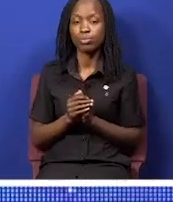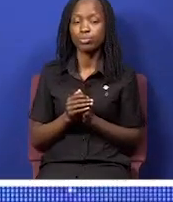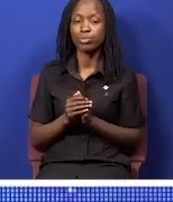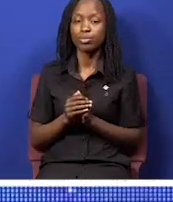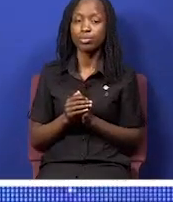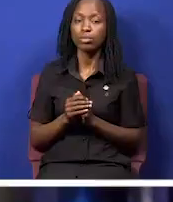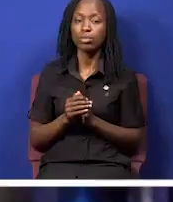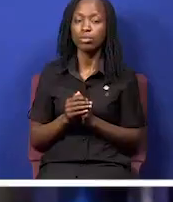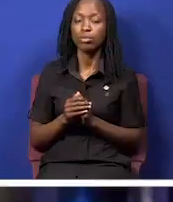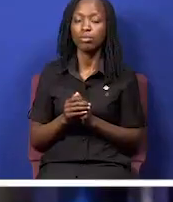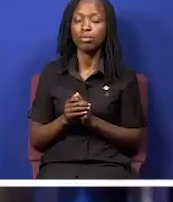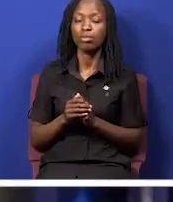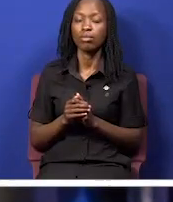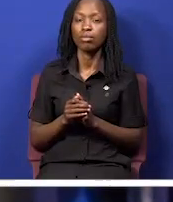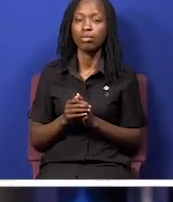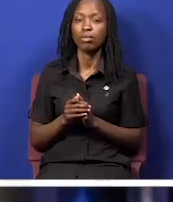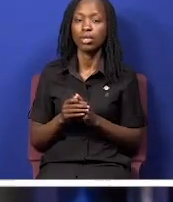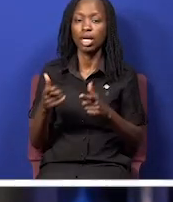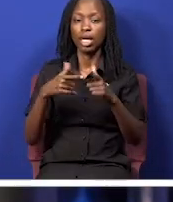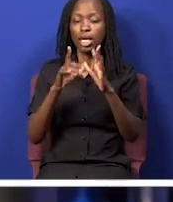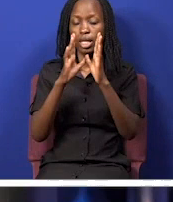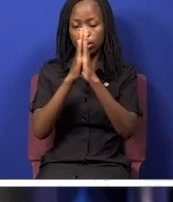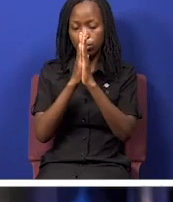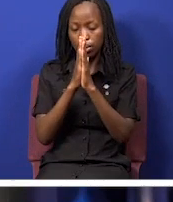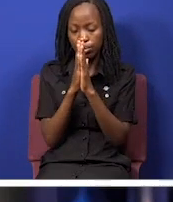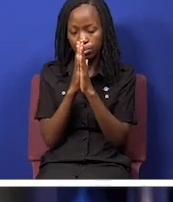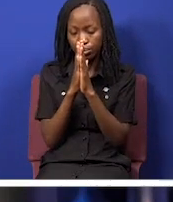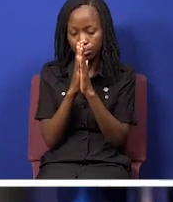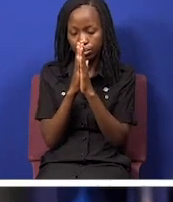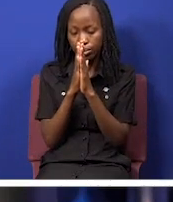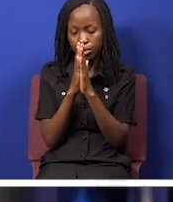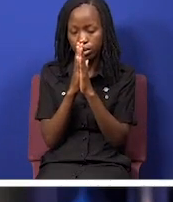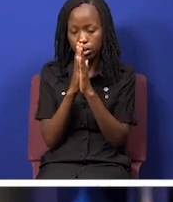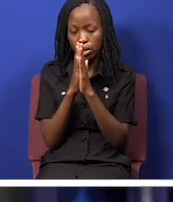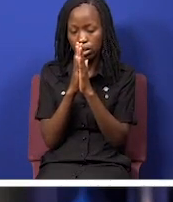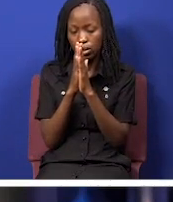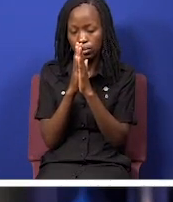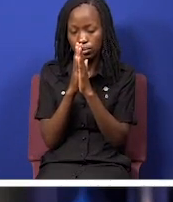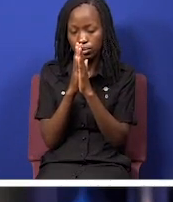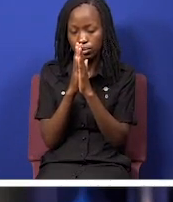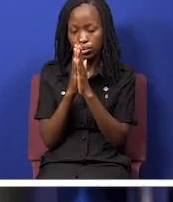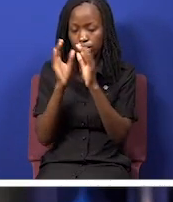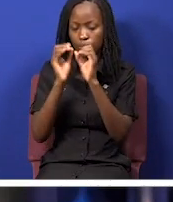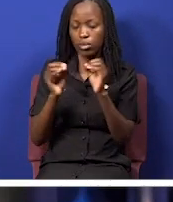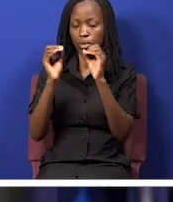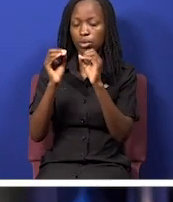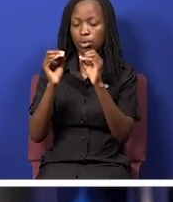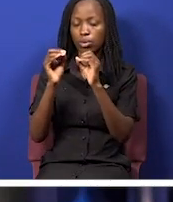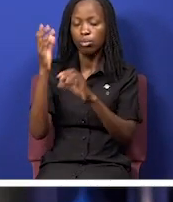through? Yes. Let us bow our heads and pray. Dear,